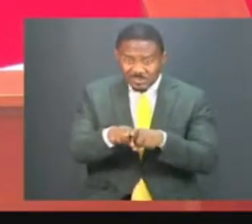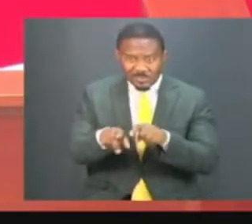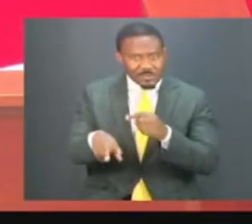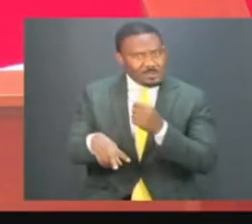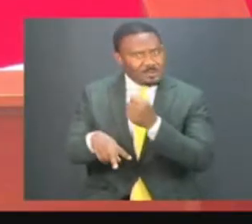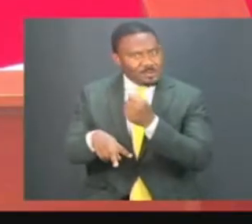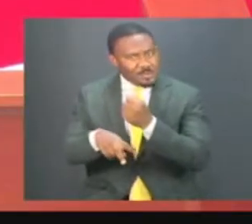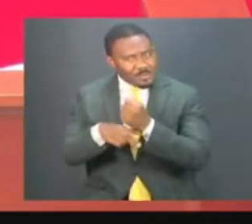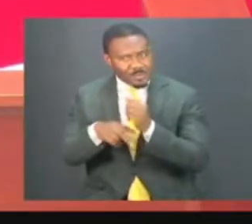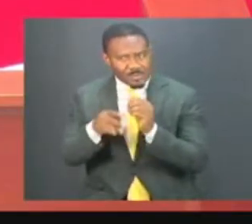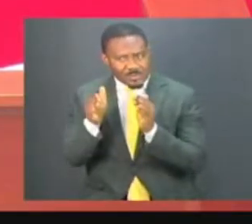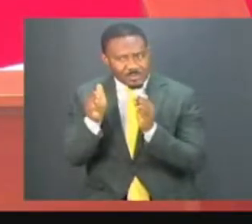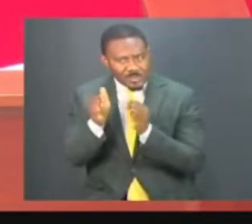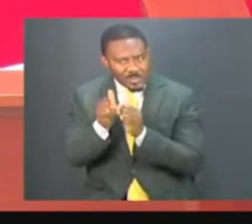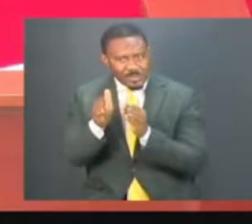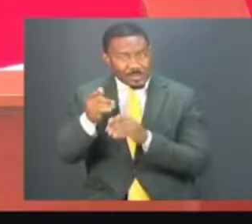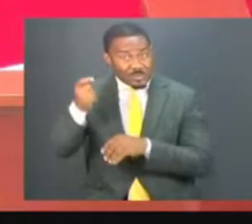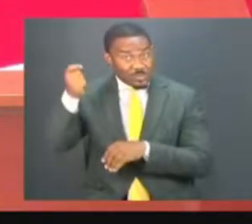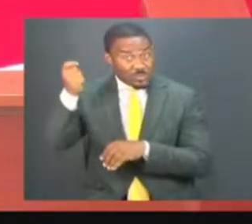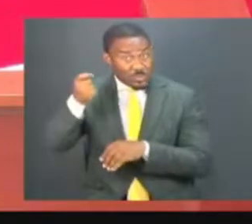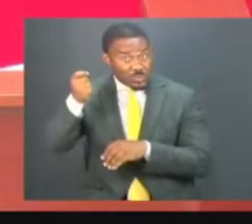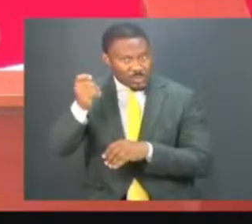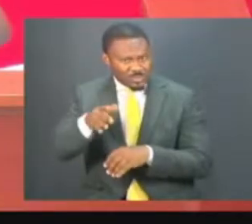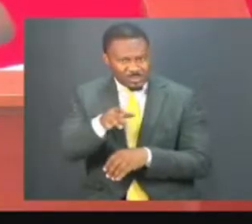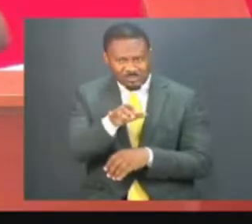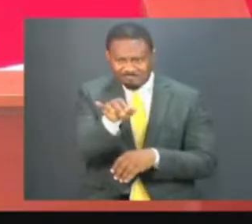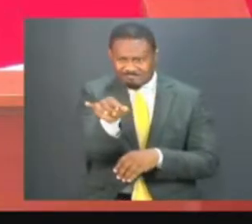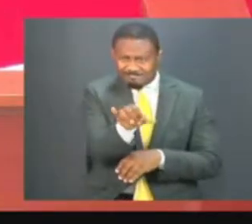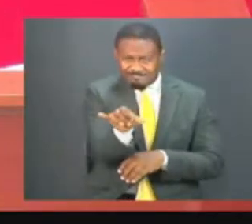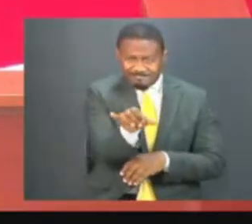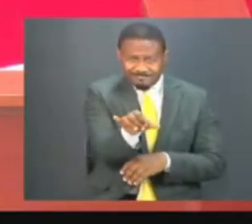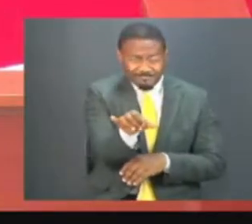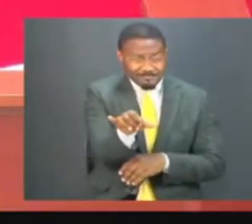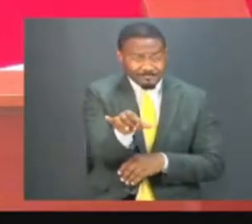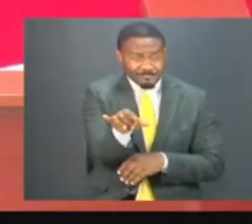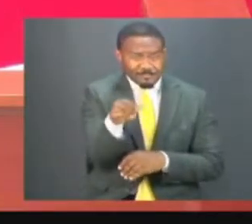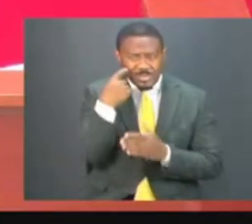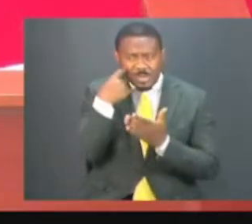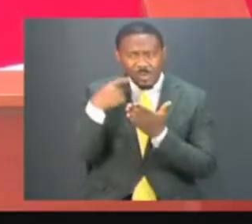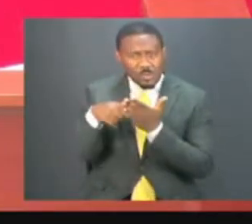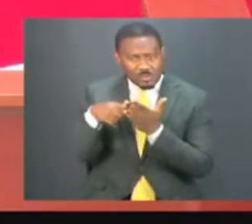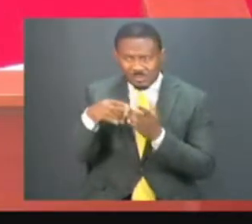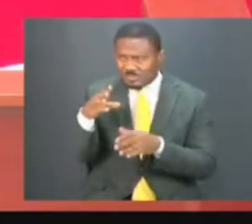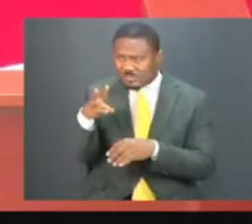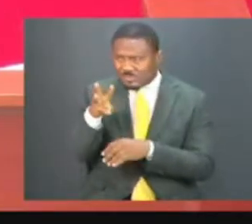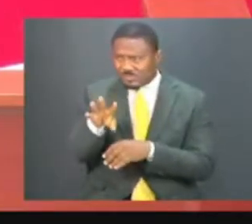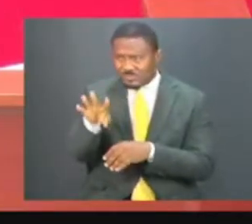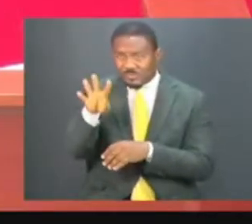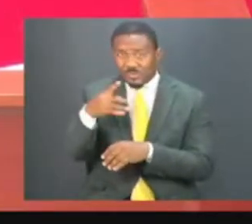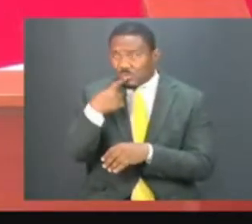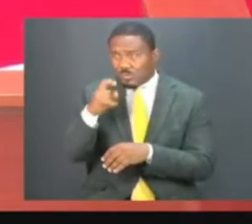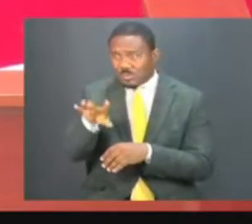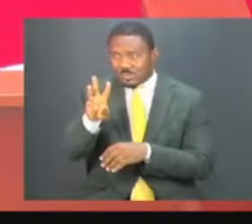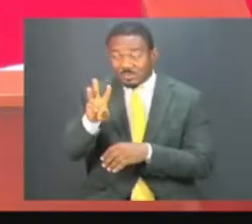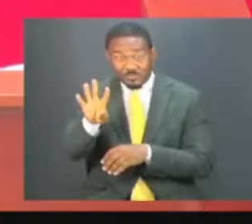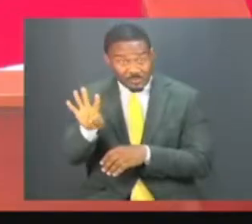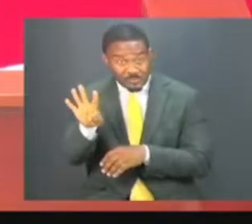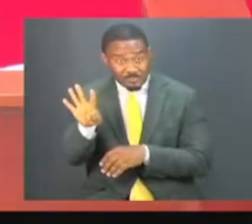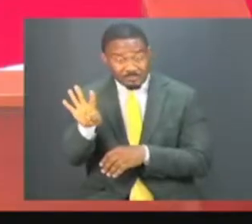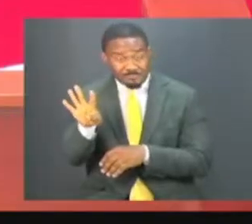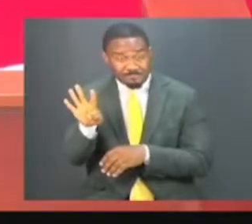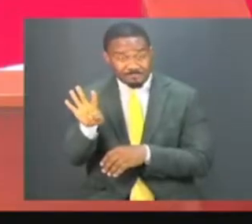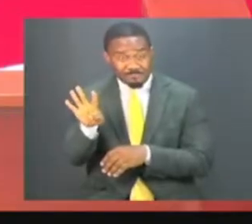Deputy Minority Whip, that by Standing Order 64,